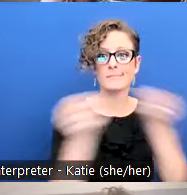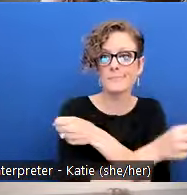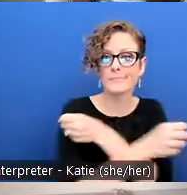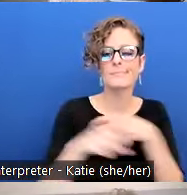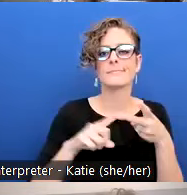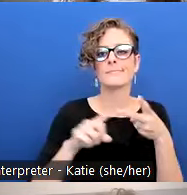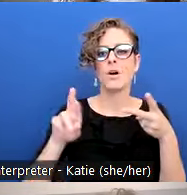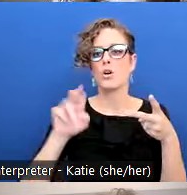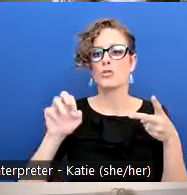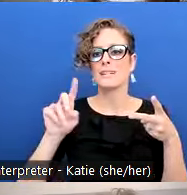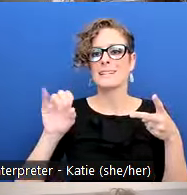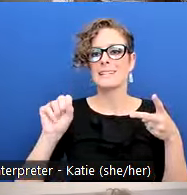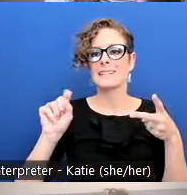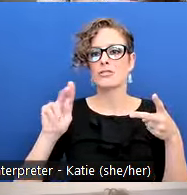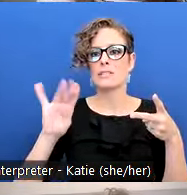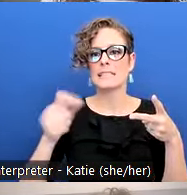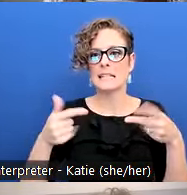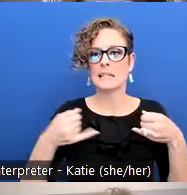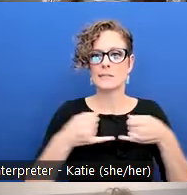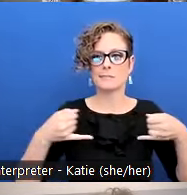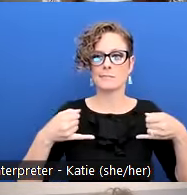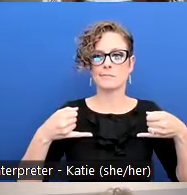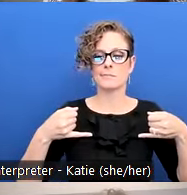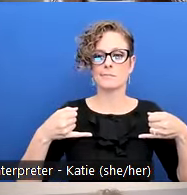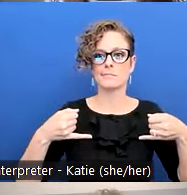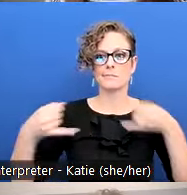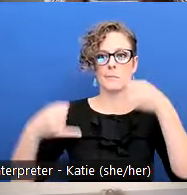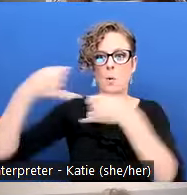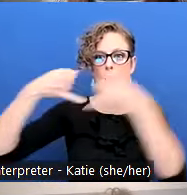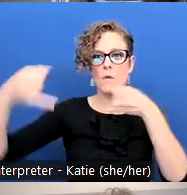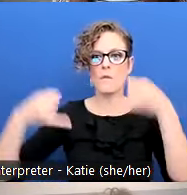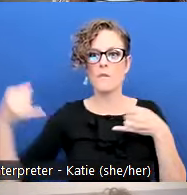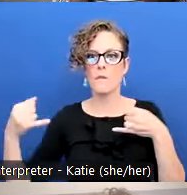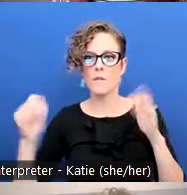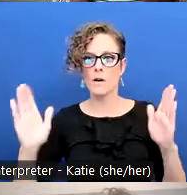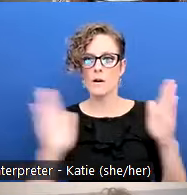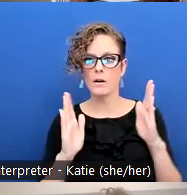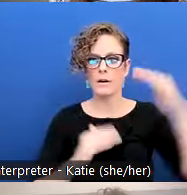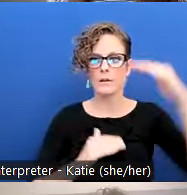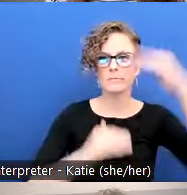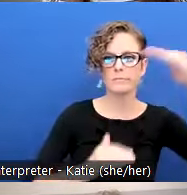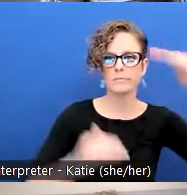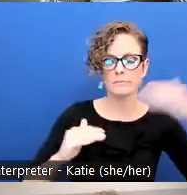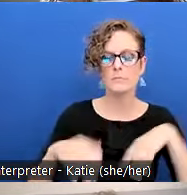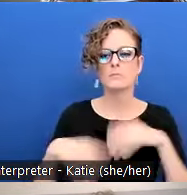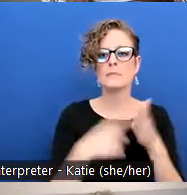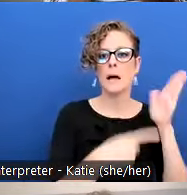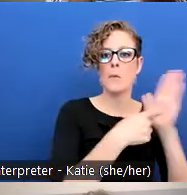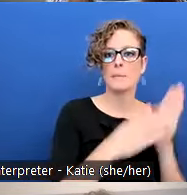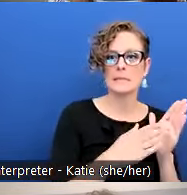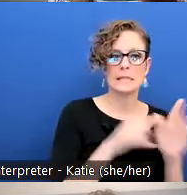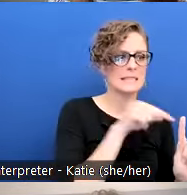Some legislators were drawn out of the district that they represent, so they can't represent it anymore. Some are running for